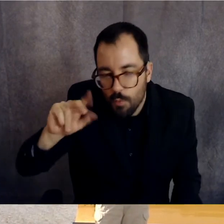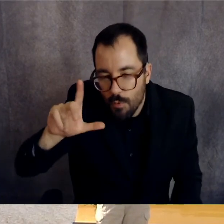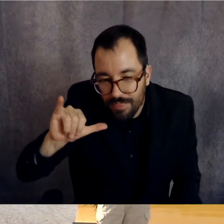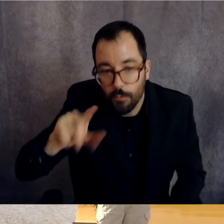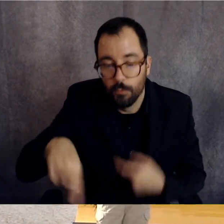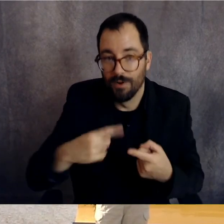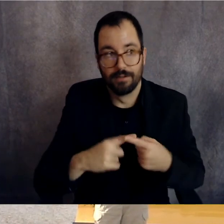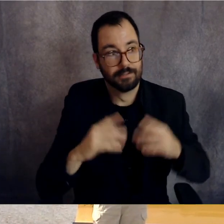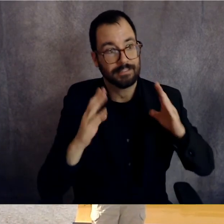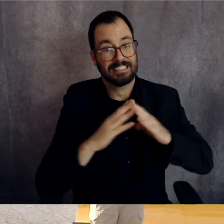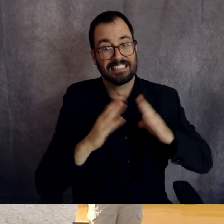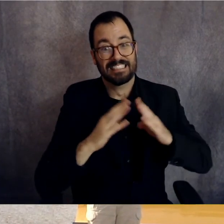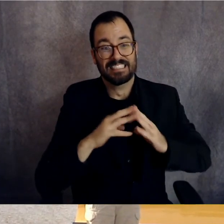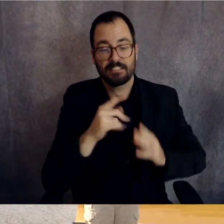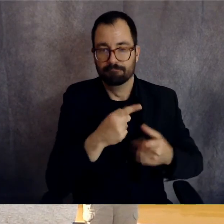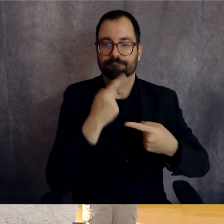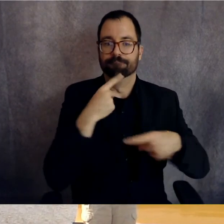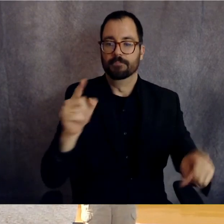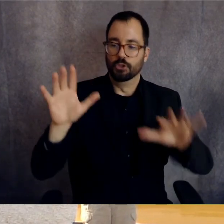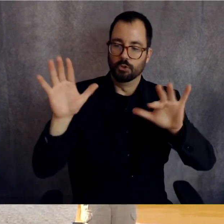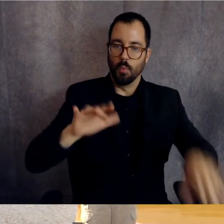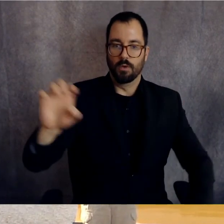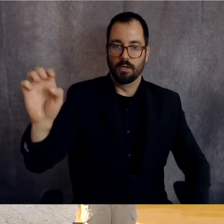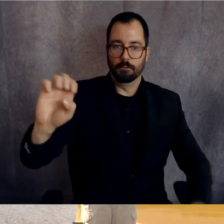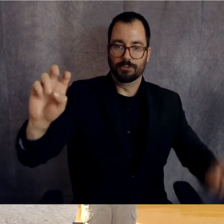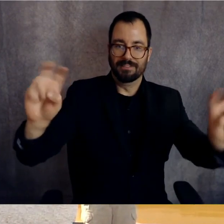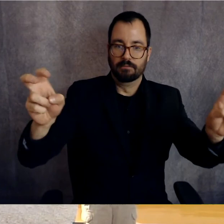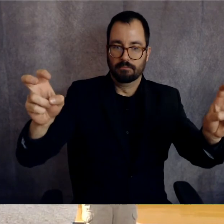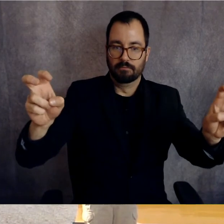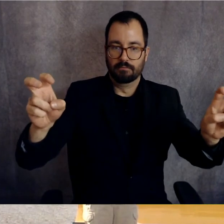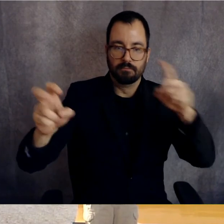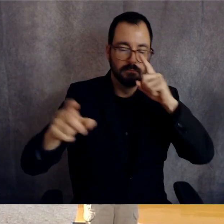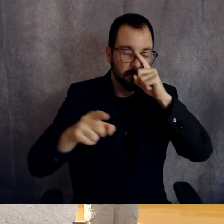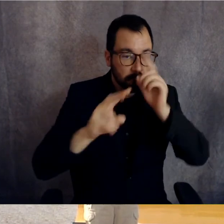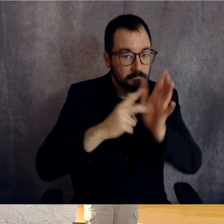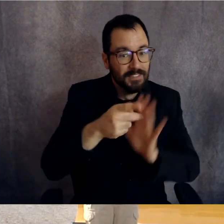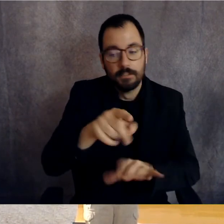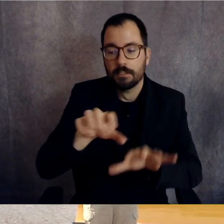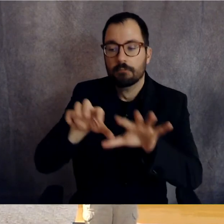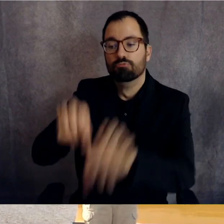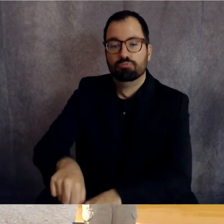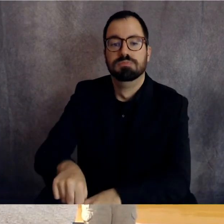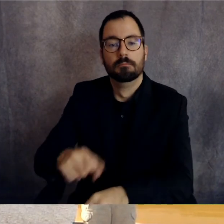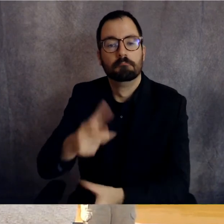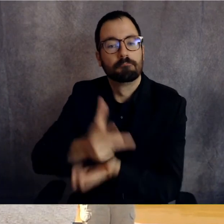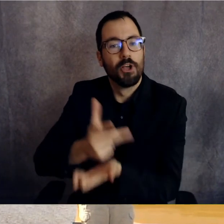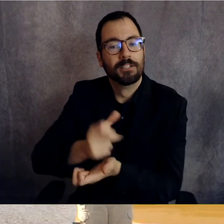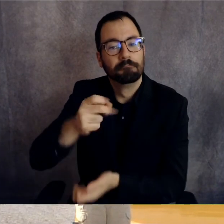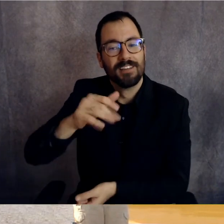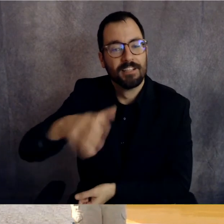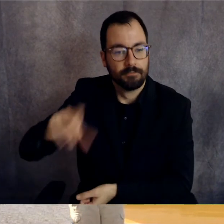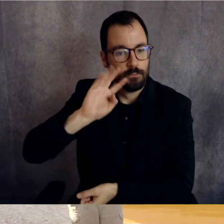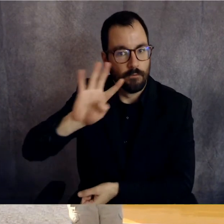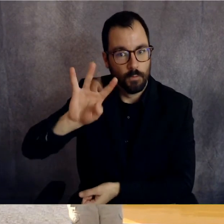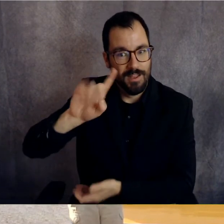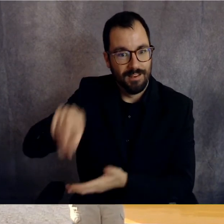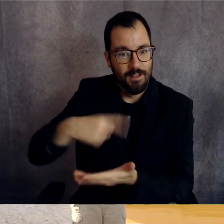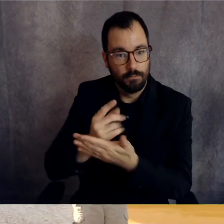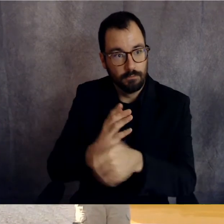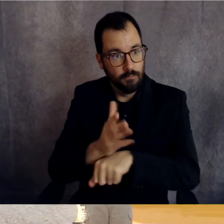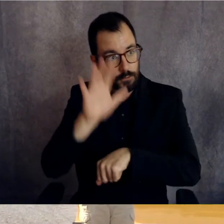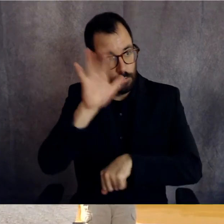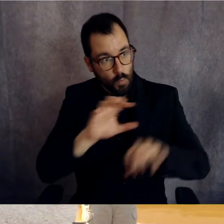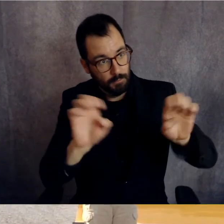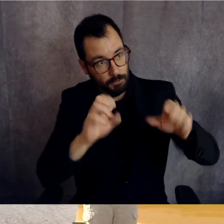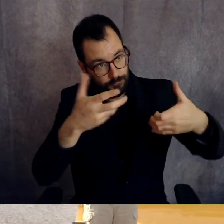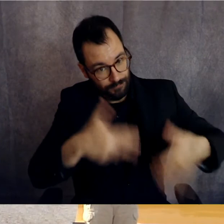emergency. You are able to place a space saver out in a parking space for 48 hours after the snow emergency, but